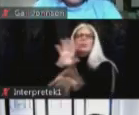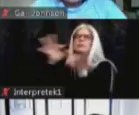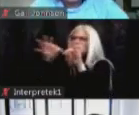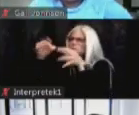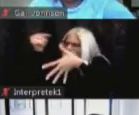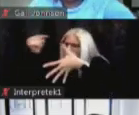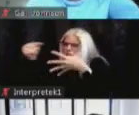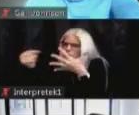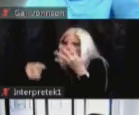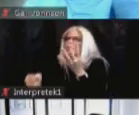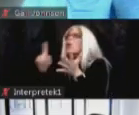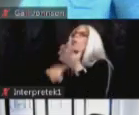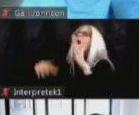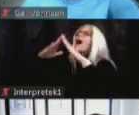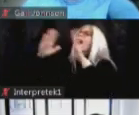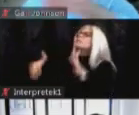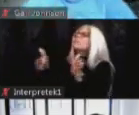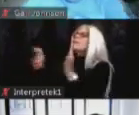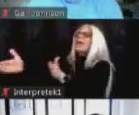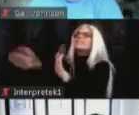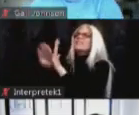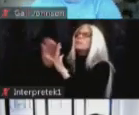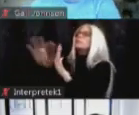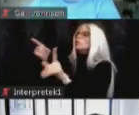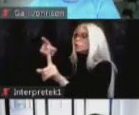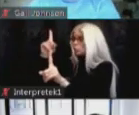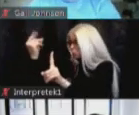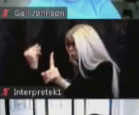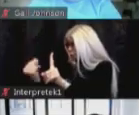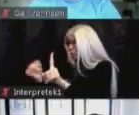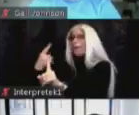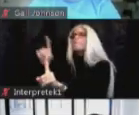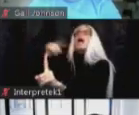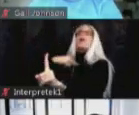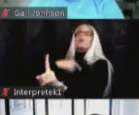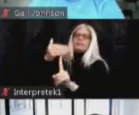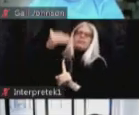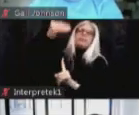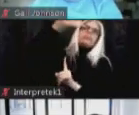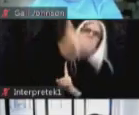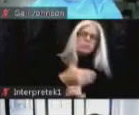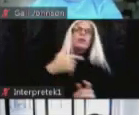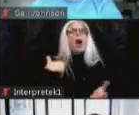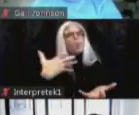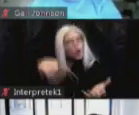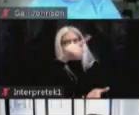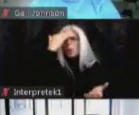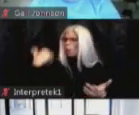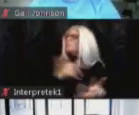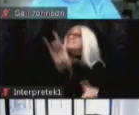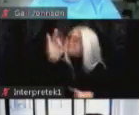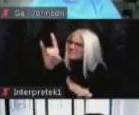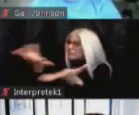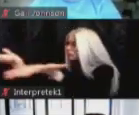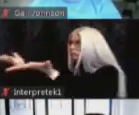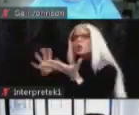team did to get us to this point, so that you know that we really did engage with the community and get considerable feedback. And then she will have the honor